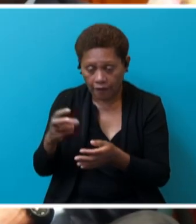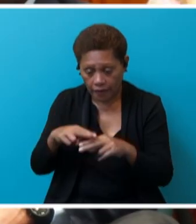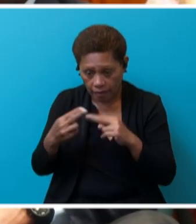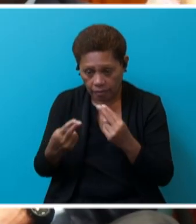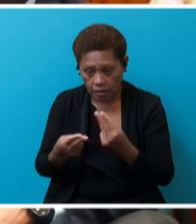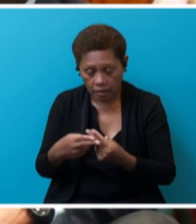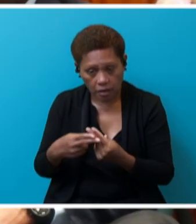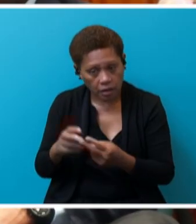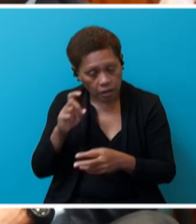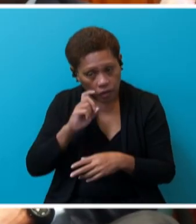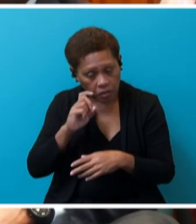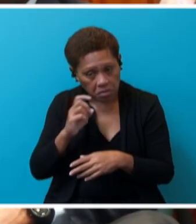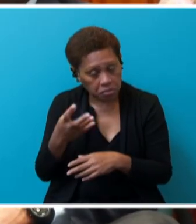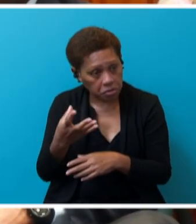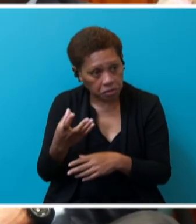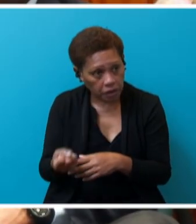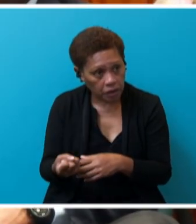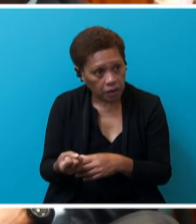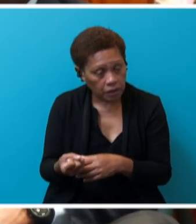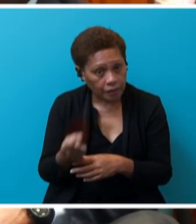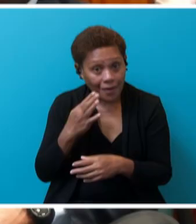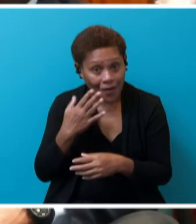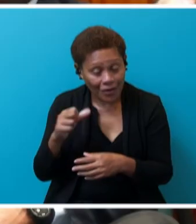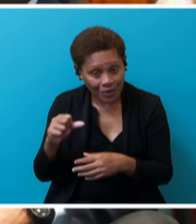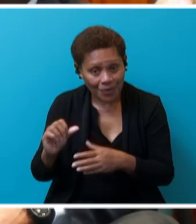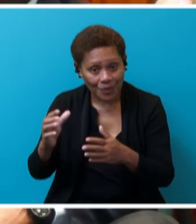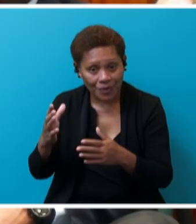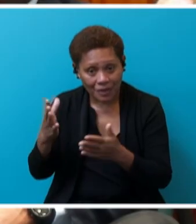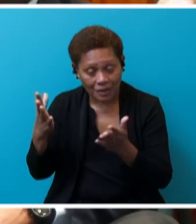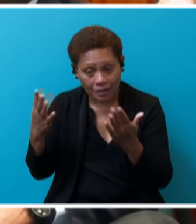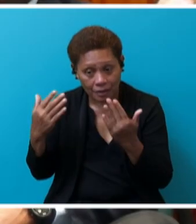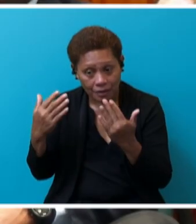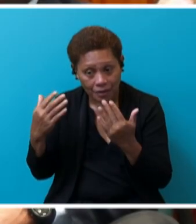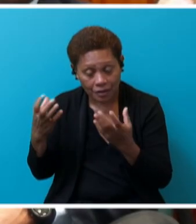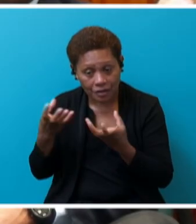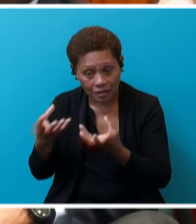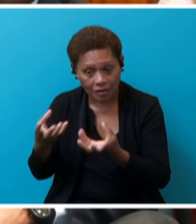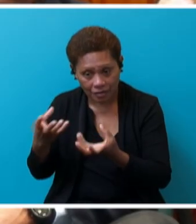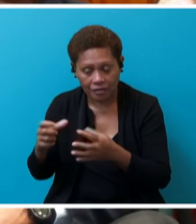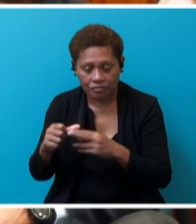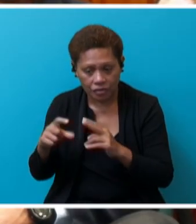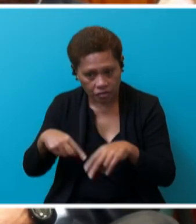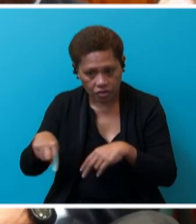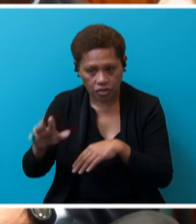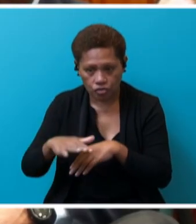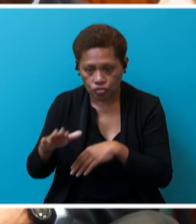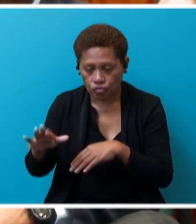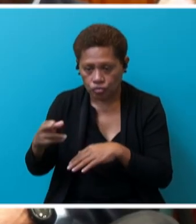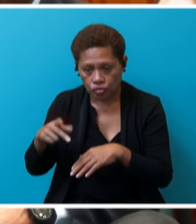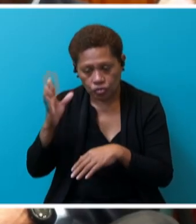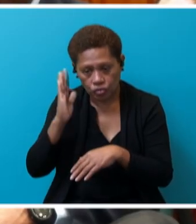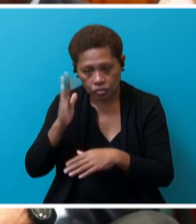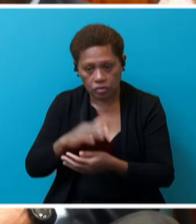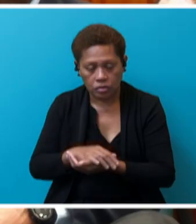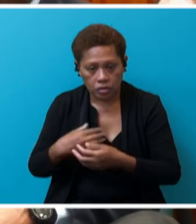that water will be there when they awake, when they cook, and also for sending their children to school. On the global stage, we